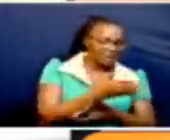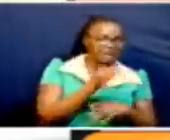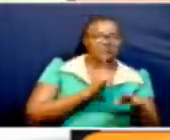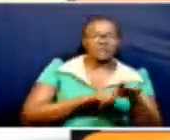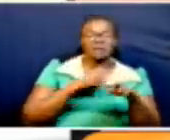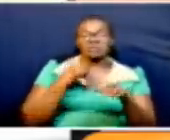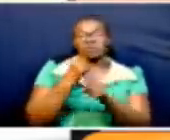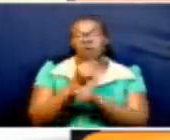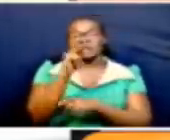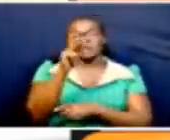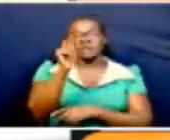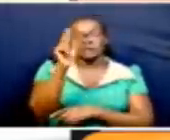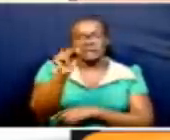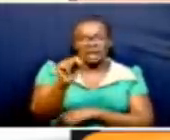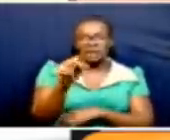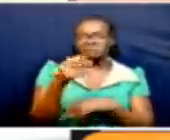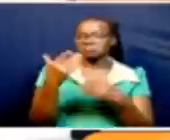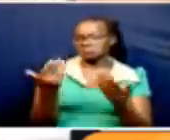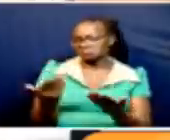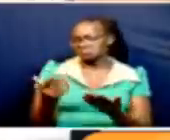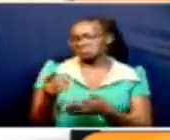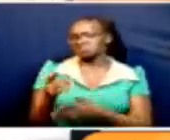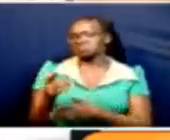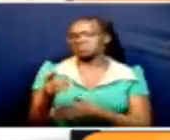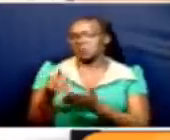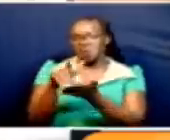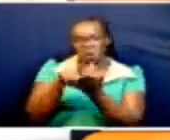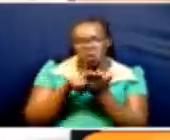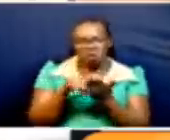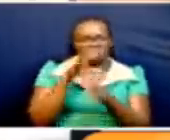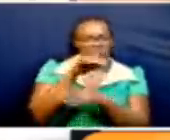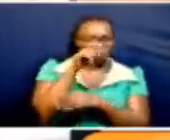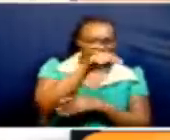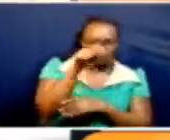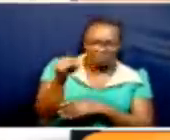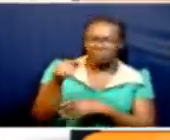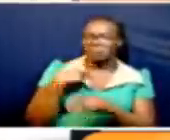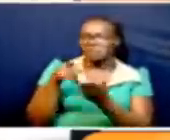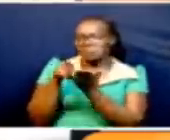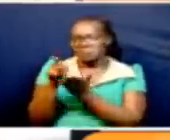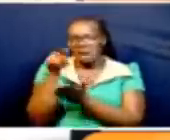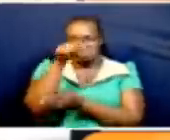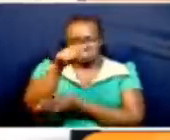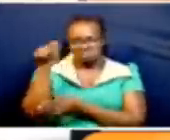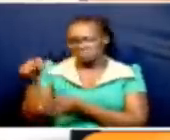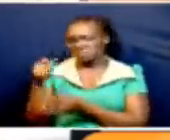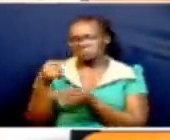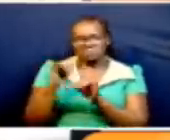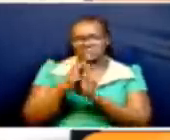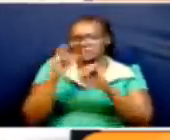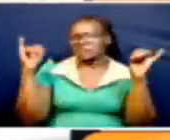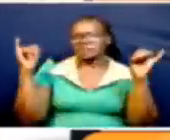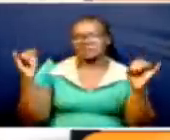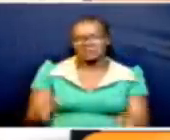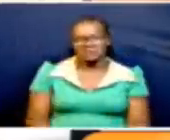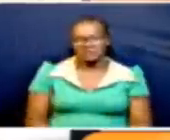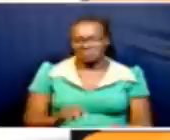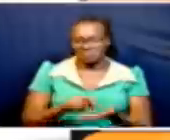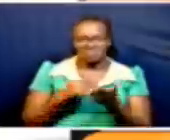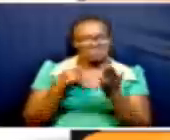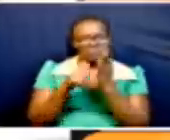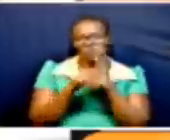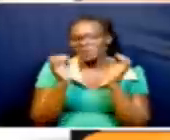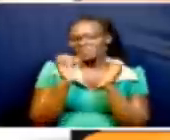KTN. This is the loans that I've been taking from this place. This is what I've bought. You know, I don't have a problem with that.